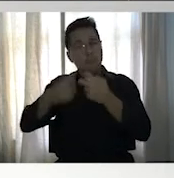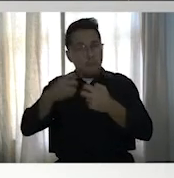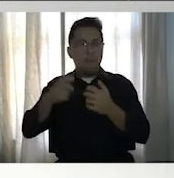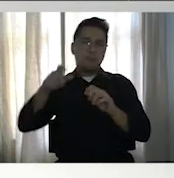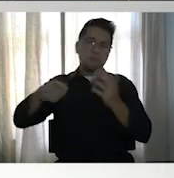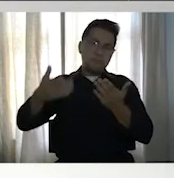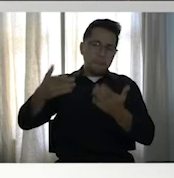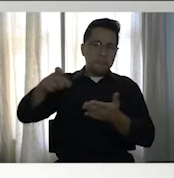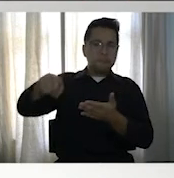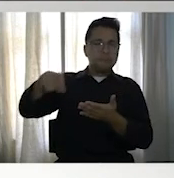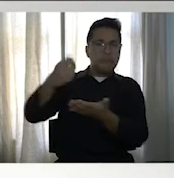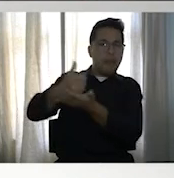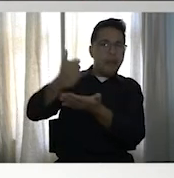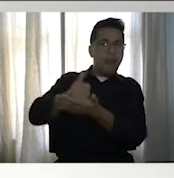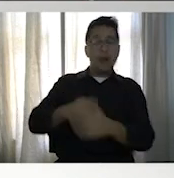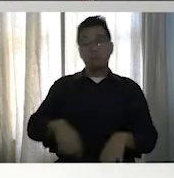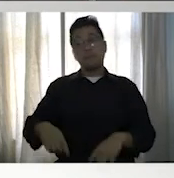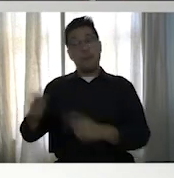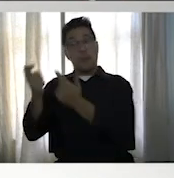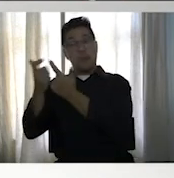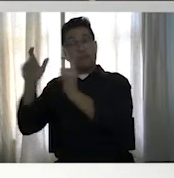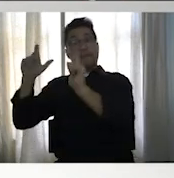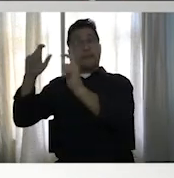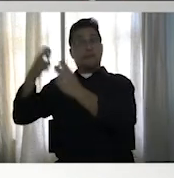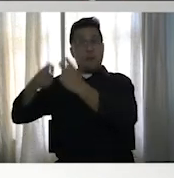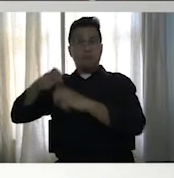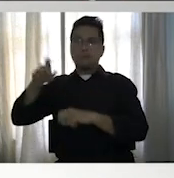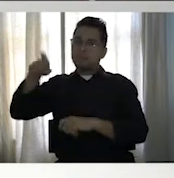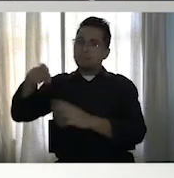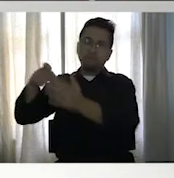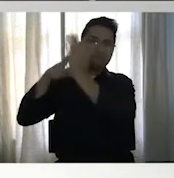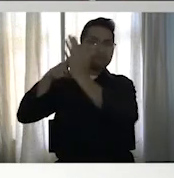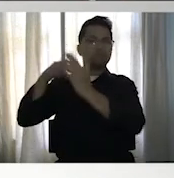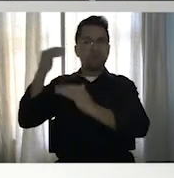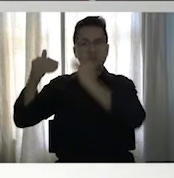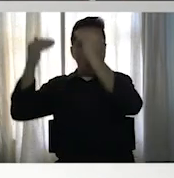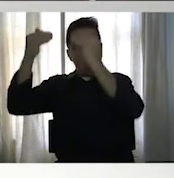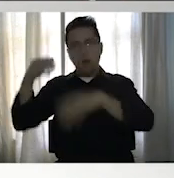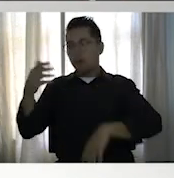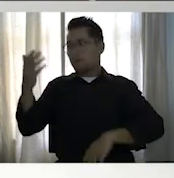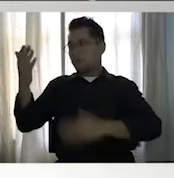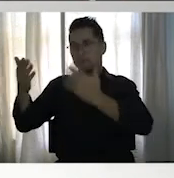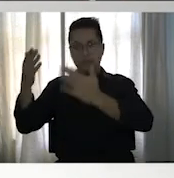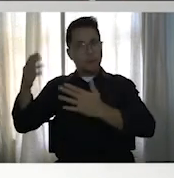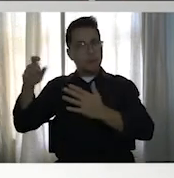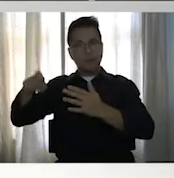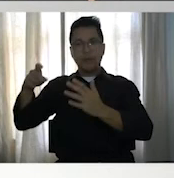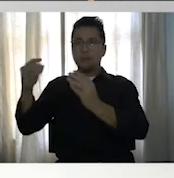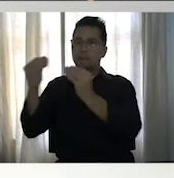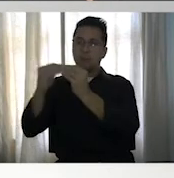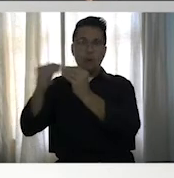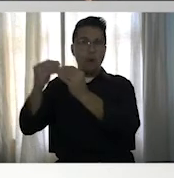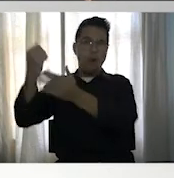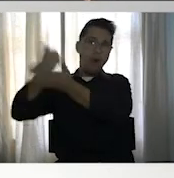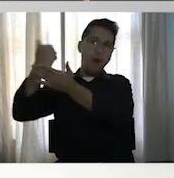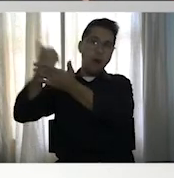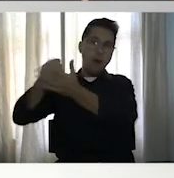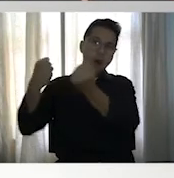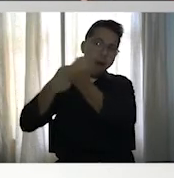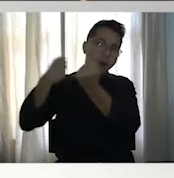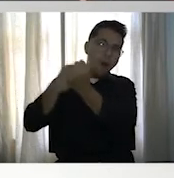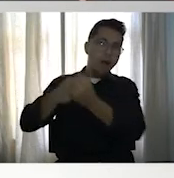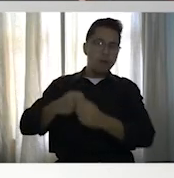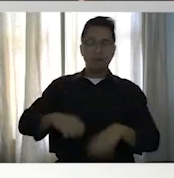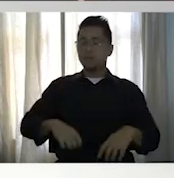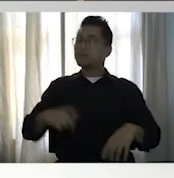big problem, an adult needs to help you solve it, or even as an adult, you need a lot of other people to help you. So